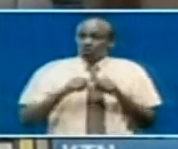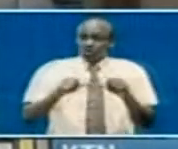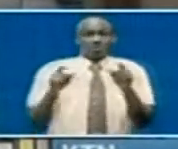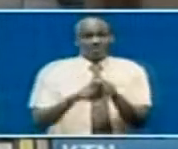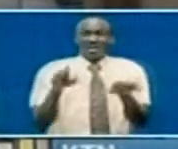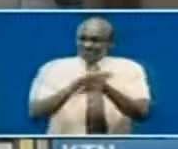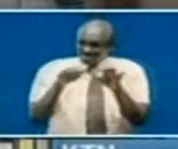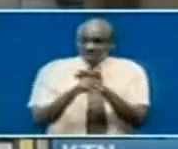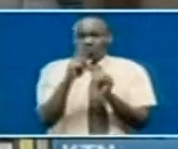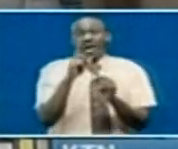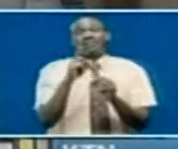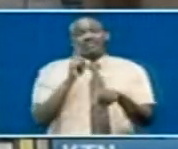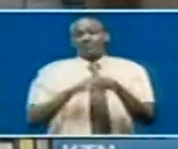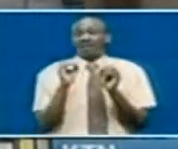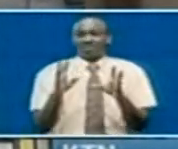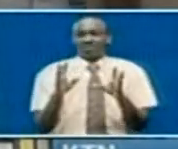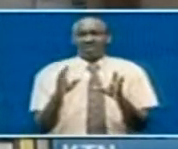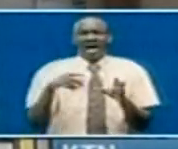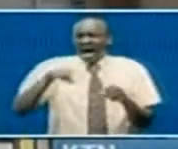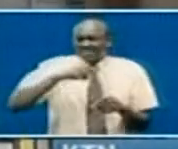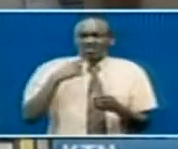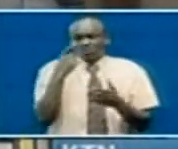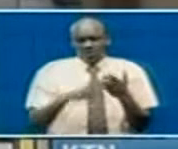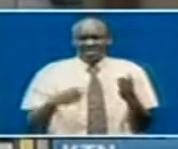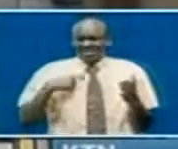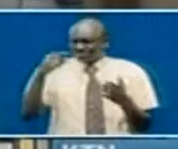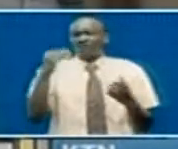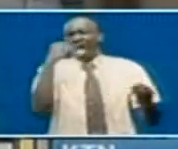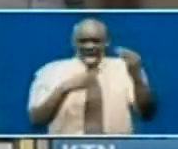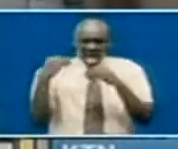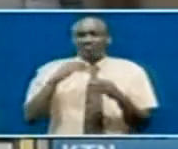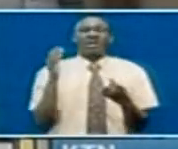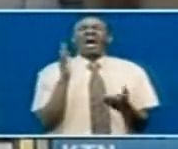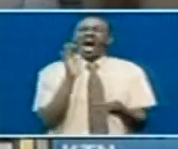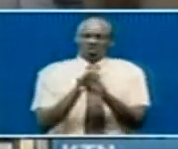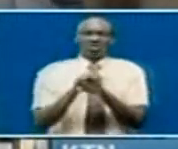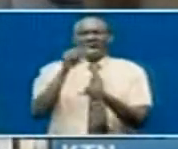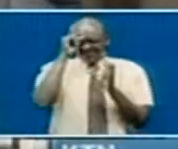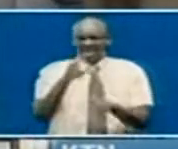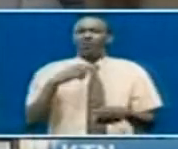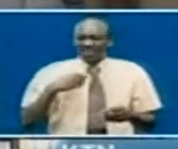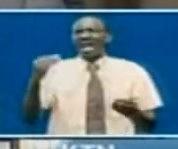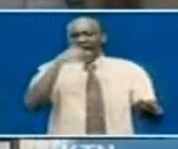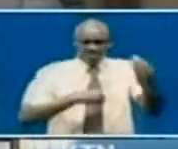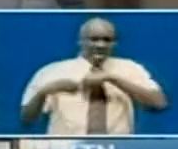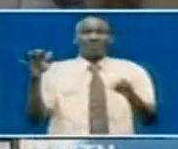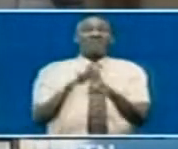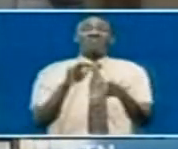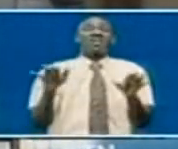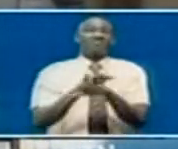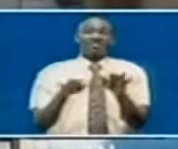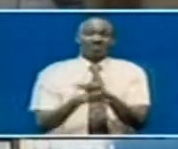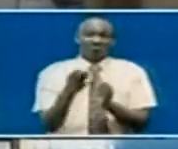everything all at once. What we witnessed was ulafi, gluttony by the governors. They want everything, even if it's going to choke